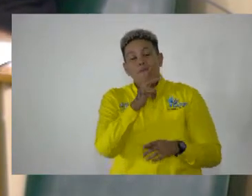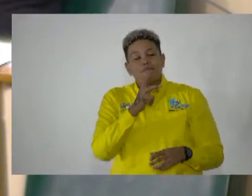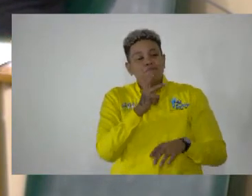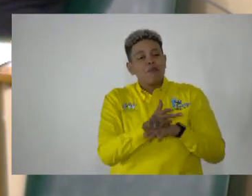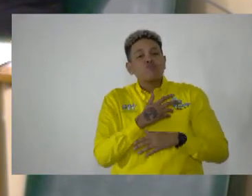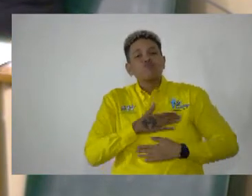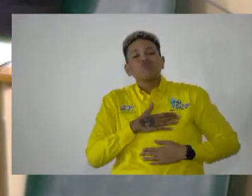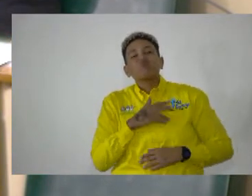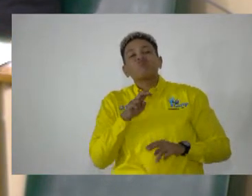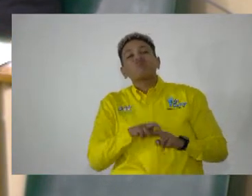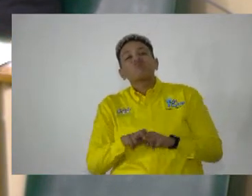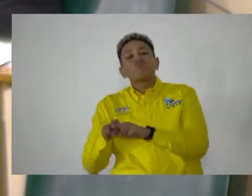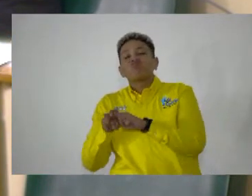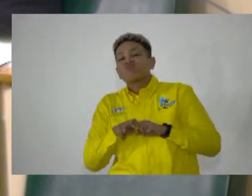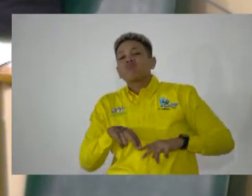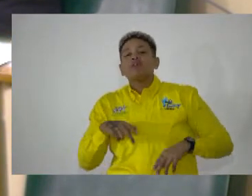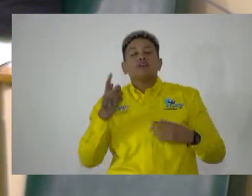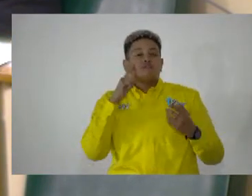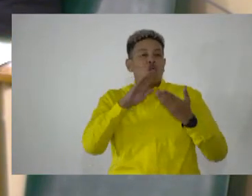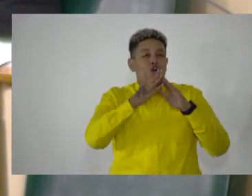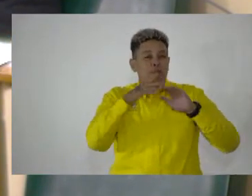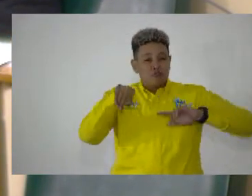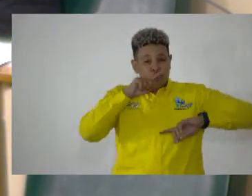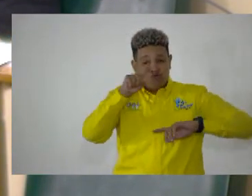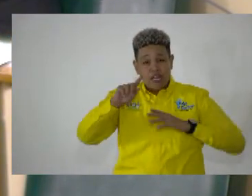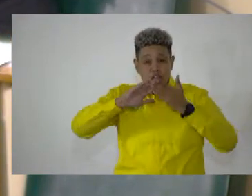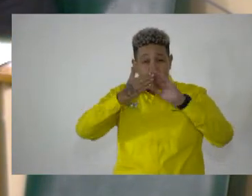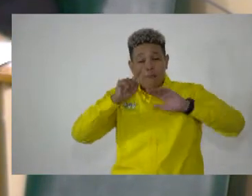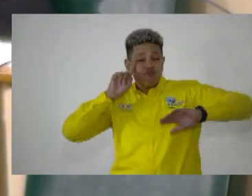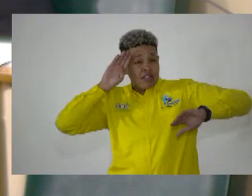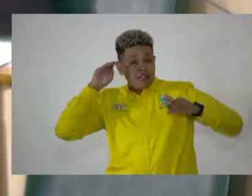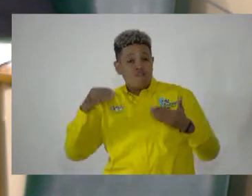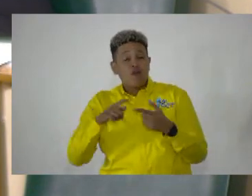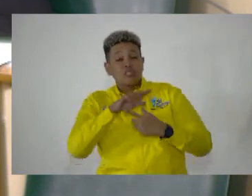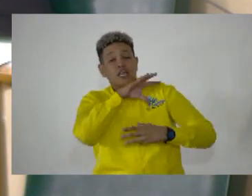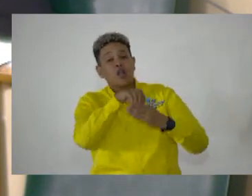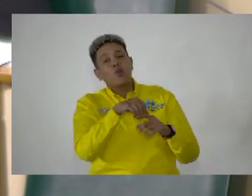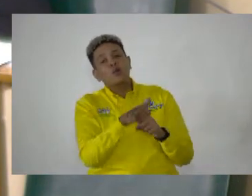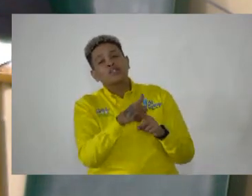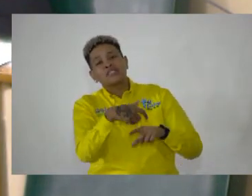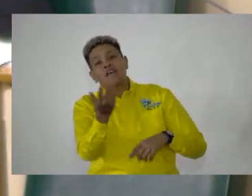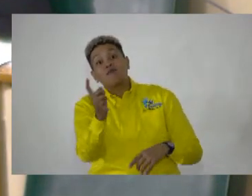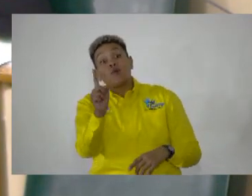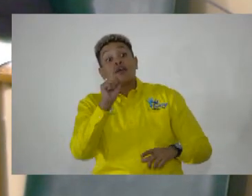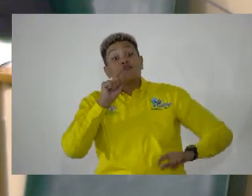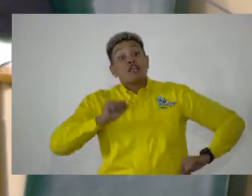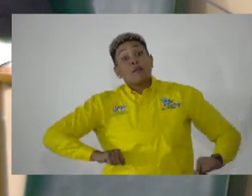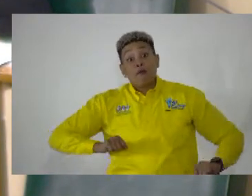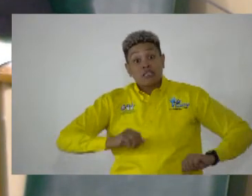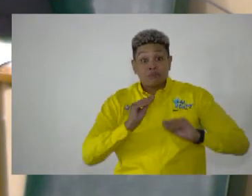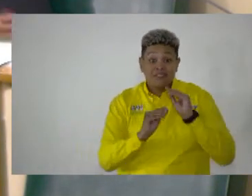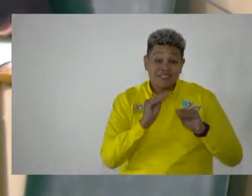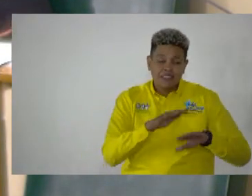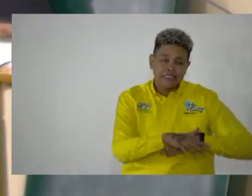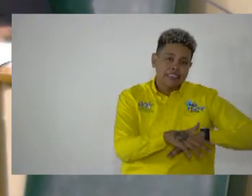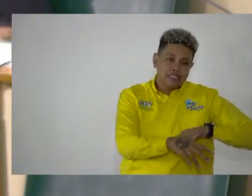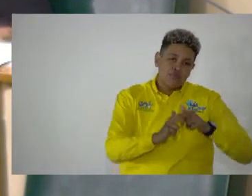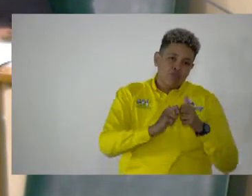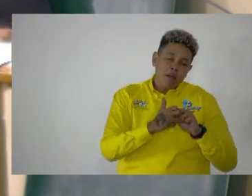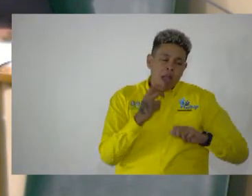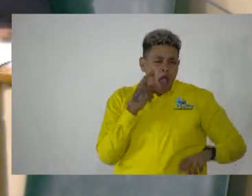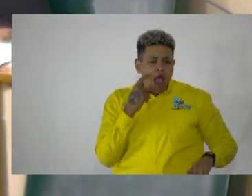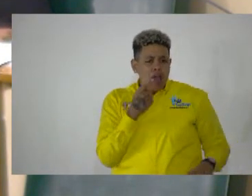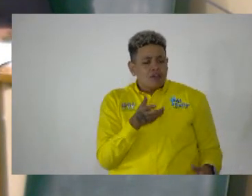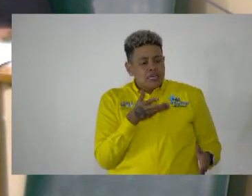the communities. So it will really be very much urban focused, including where possible correcting sewage problems that